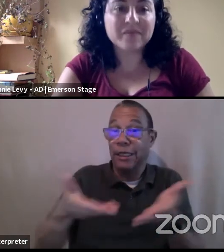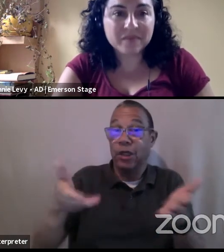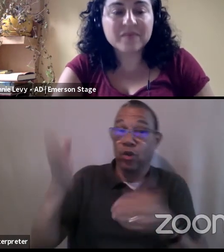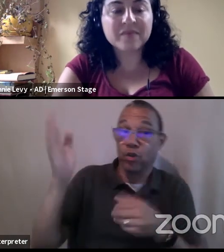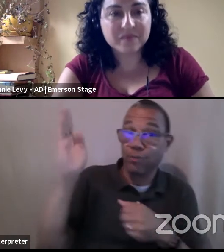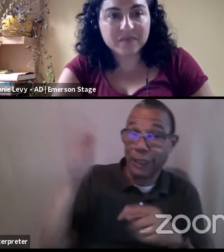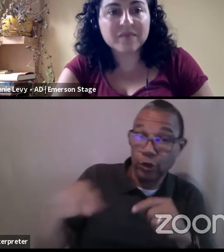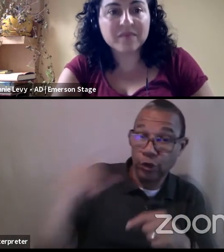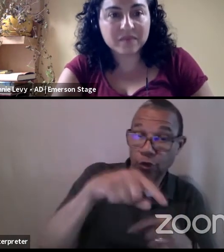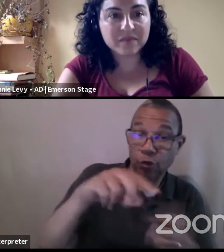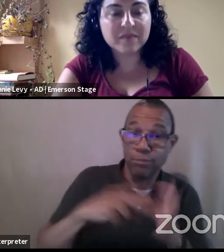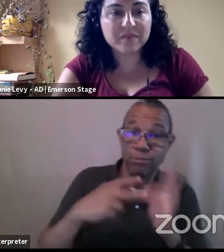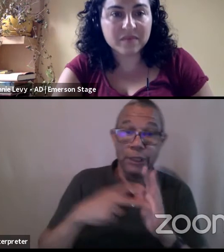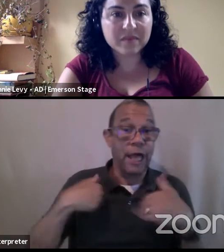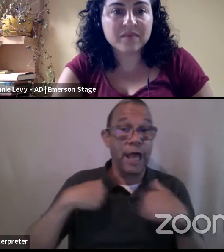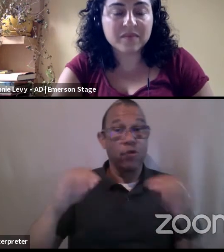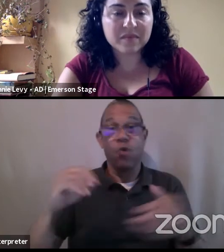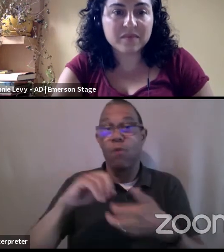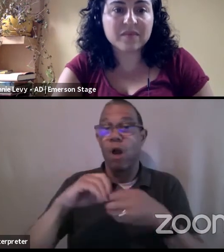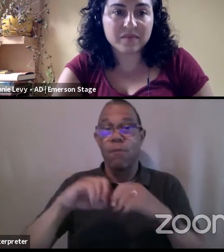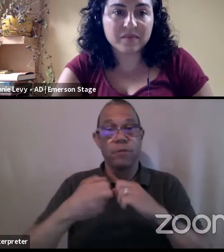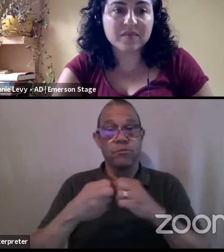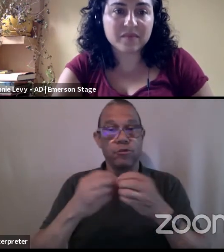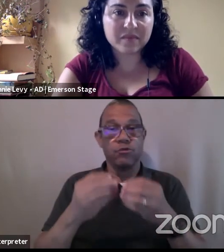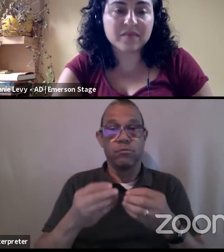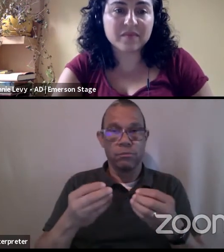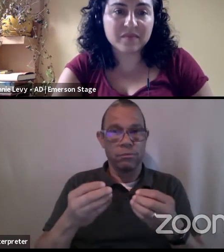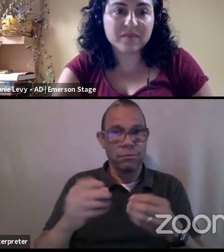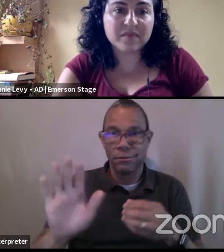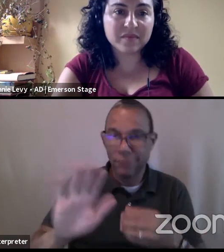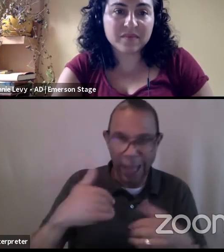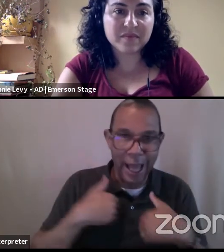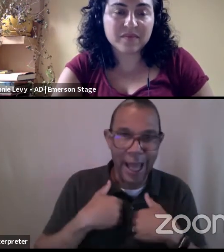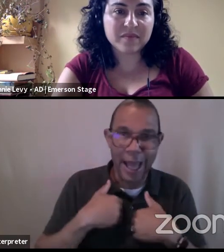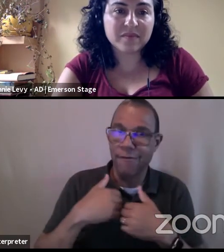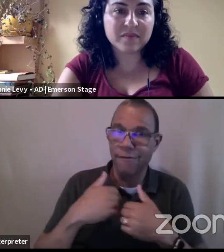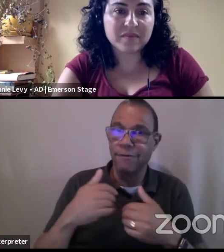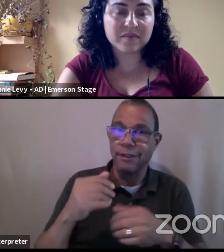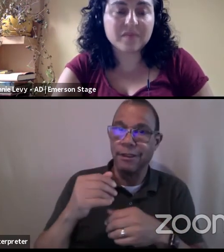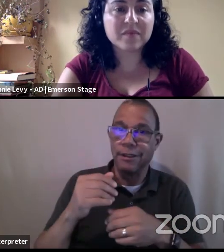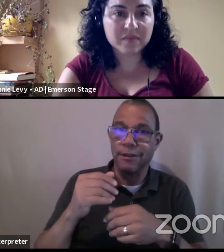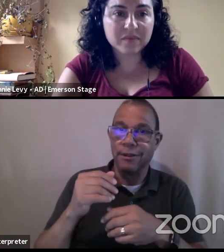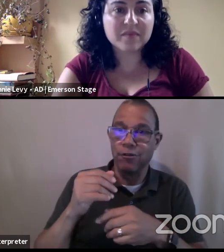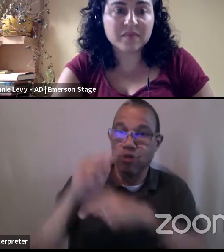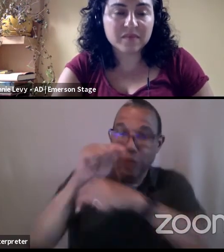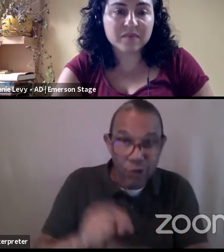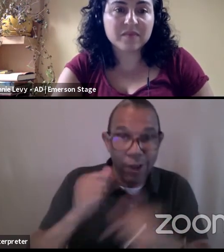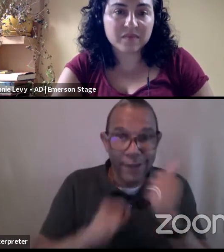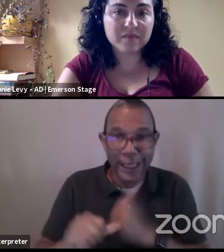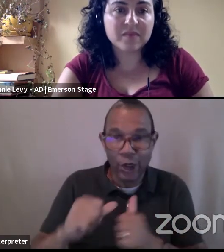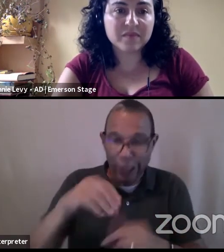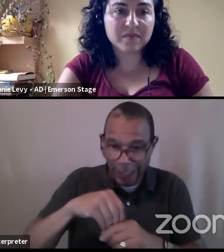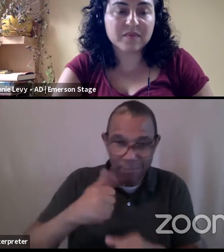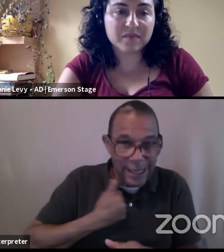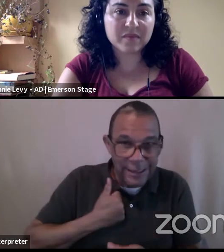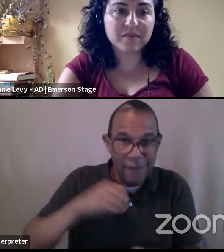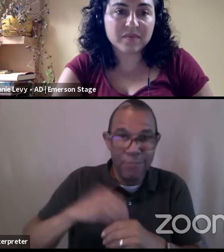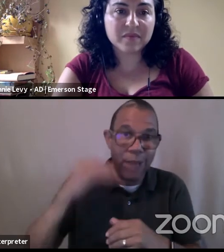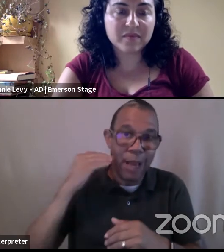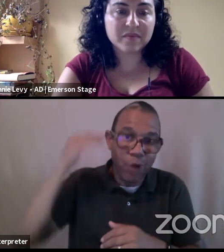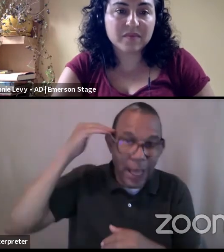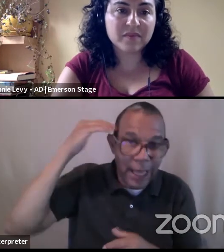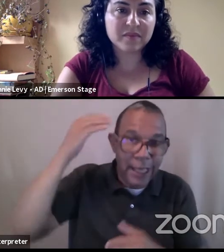I also have that tradition of a theater heavily, uh, in myself, in my brains, in my, um, everyday